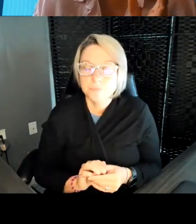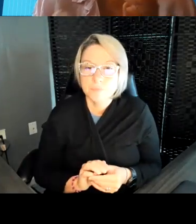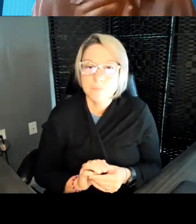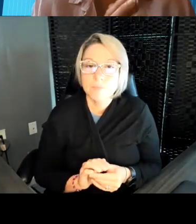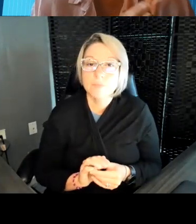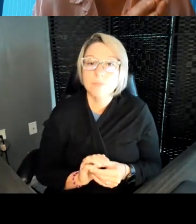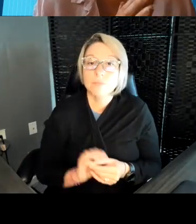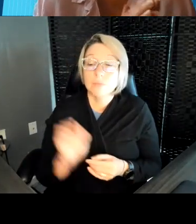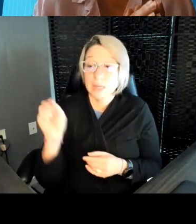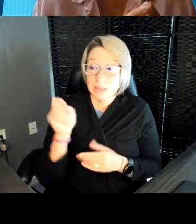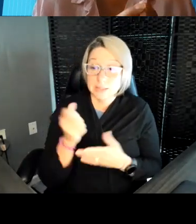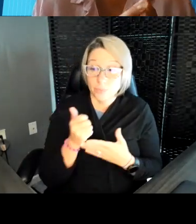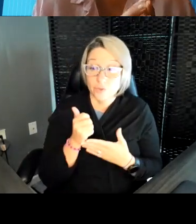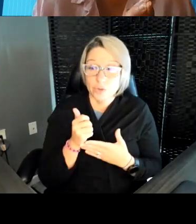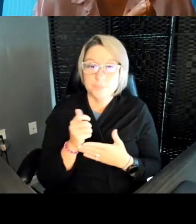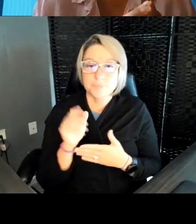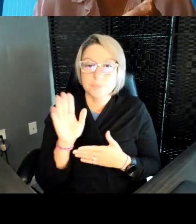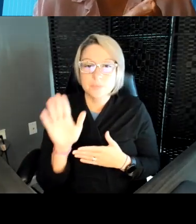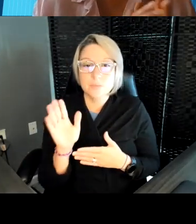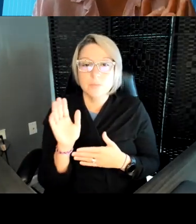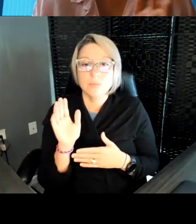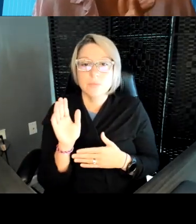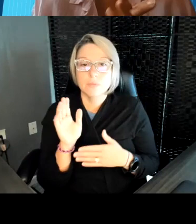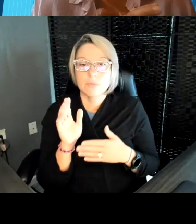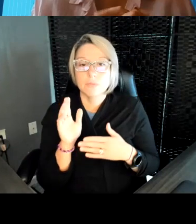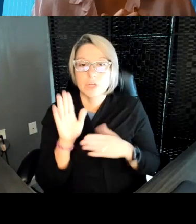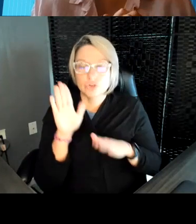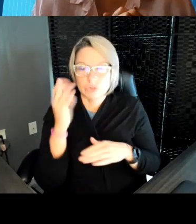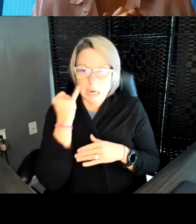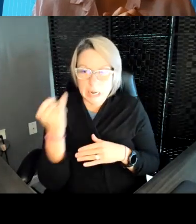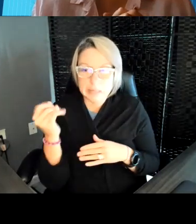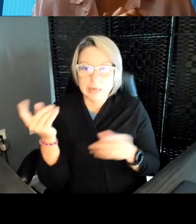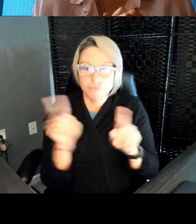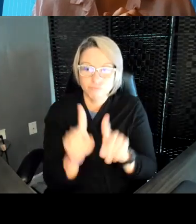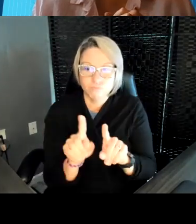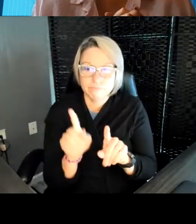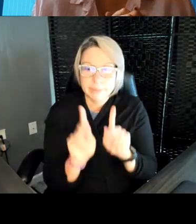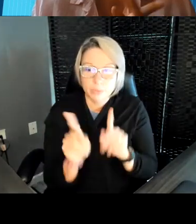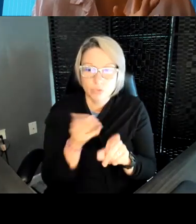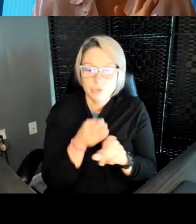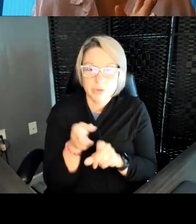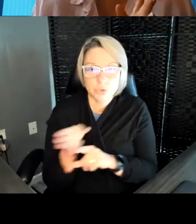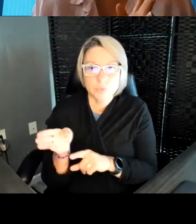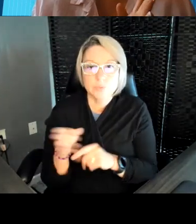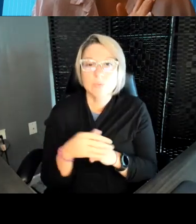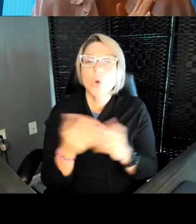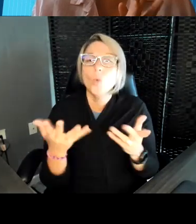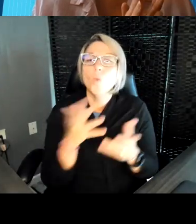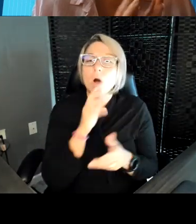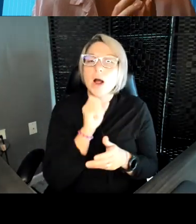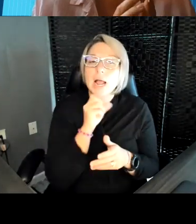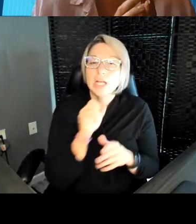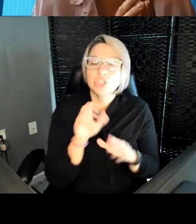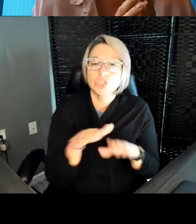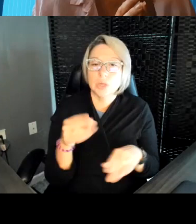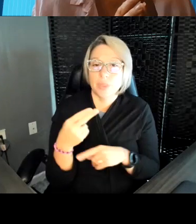yes, that was helpful. That is a great idea, bringing multiple professionals together. And there's one more question. At what age does a child with hearing impairment